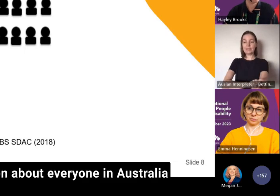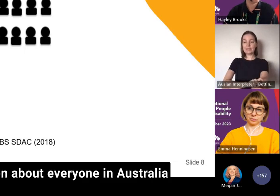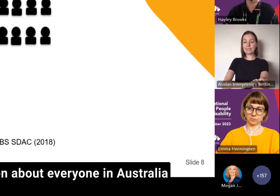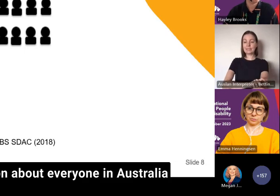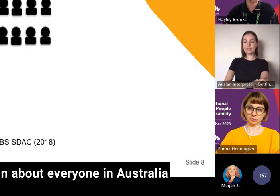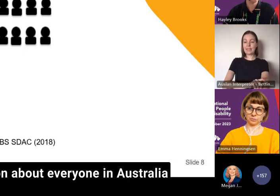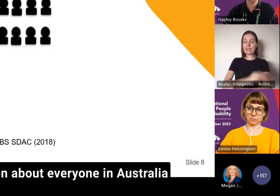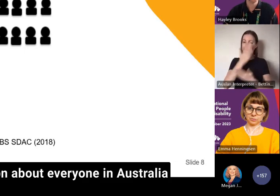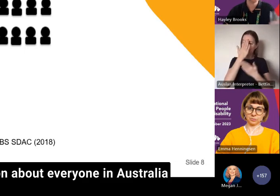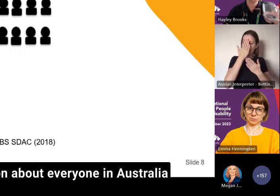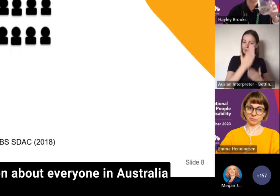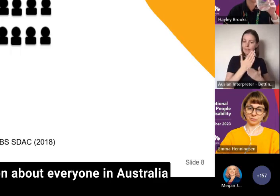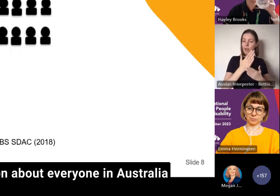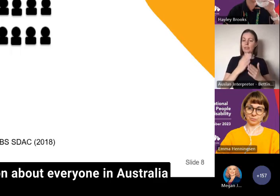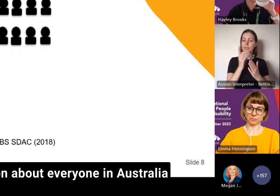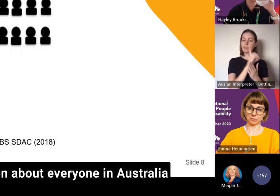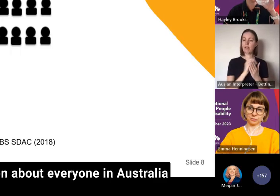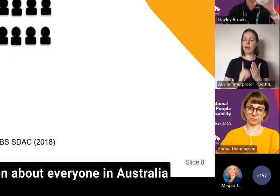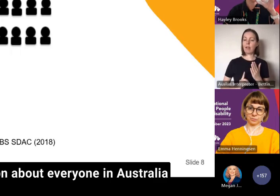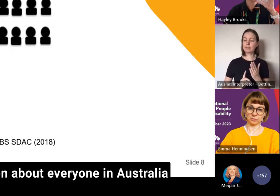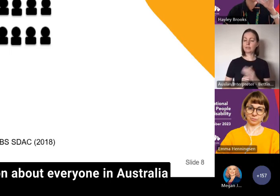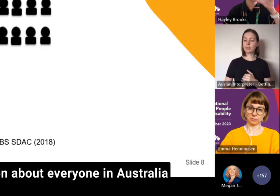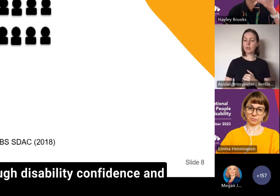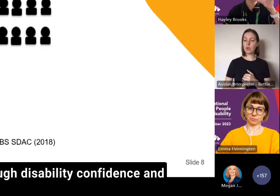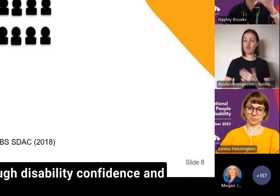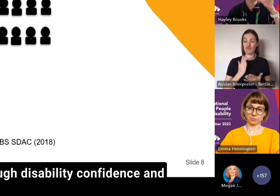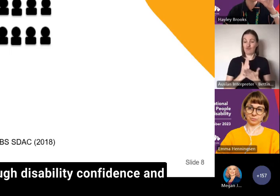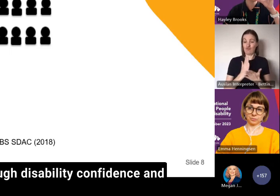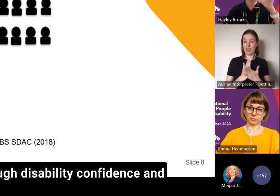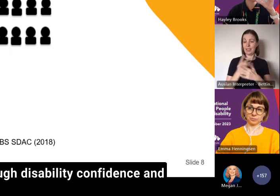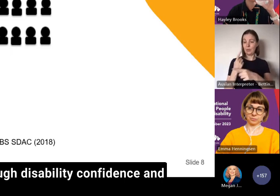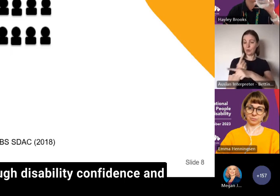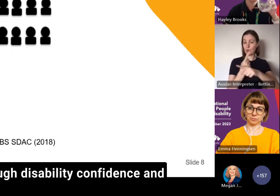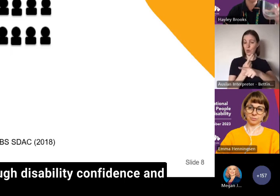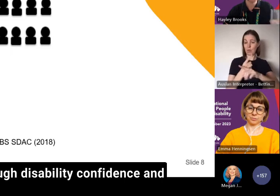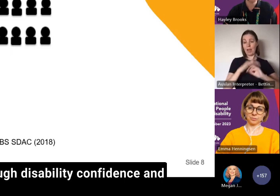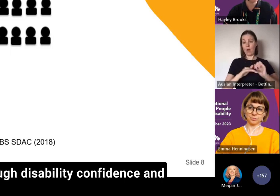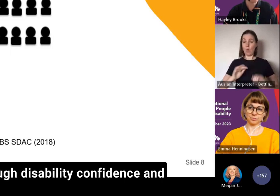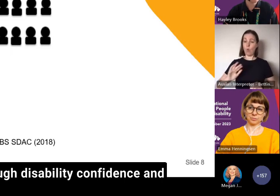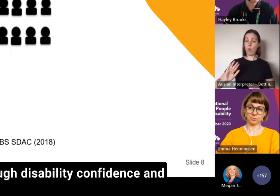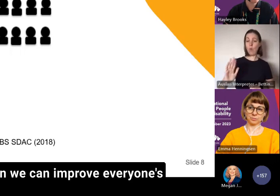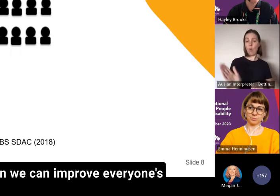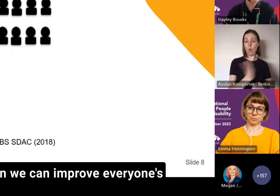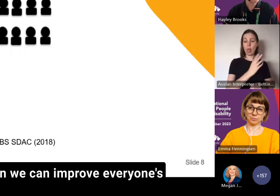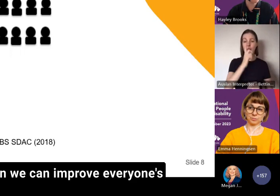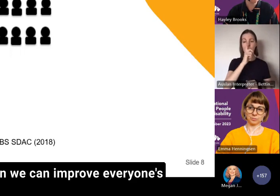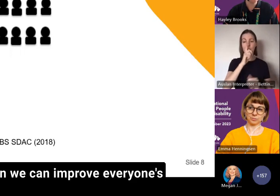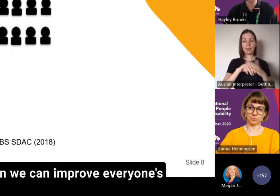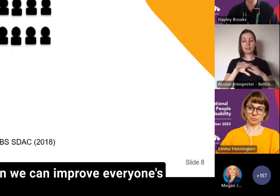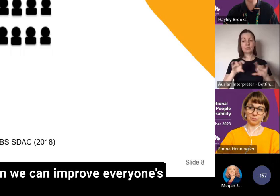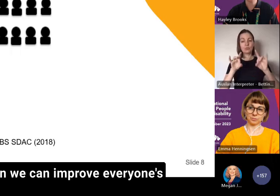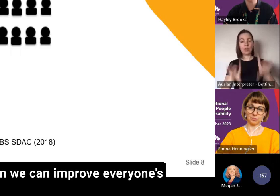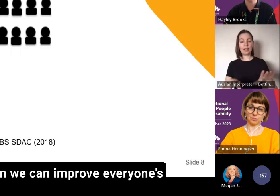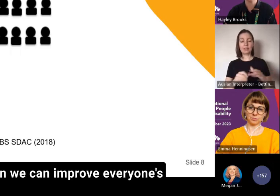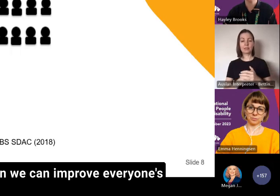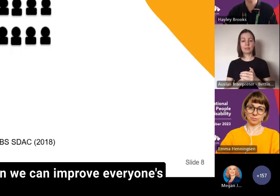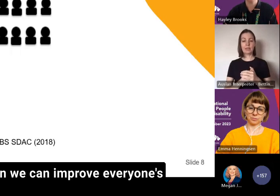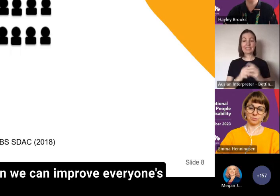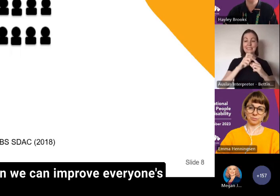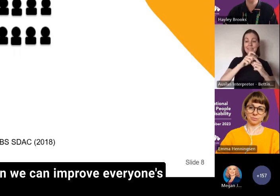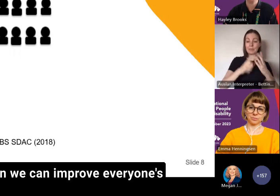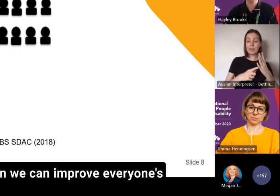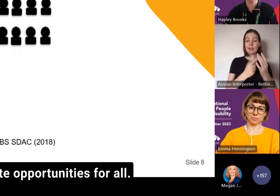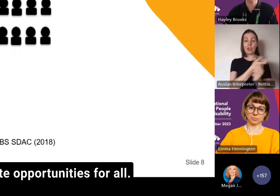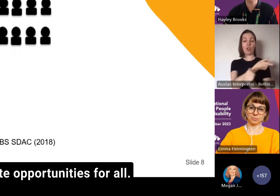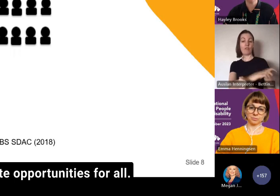we're really having a conversation about everyone in Australia and about how through disability confidence and through great design, we can